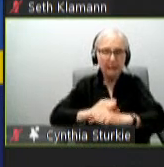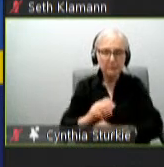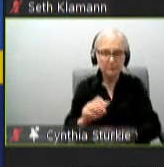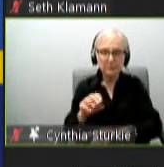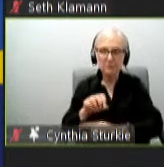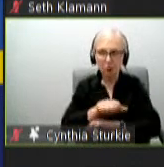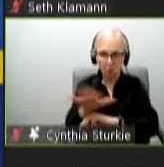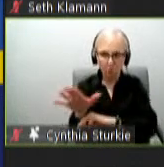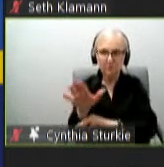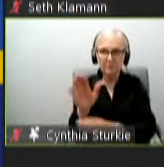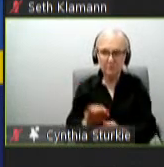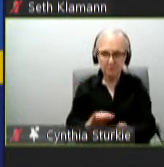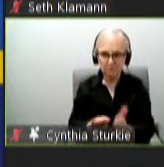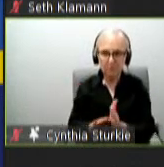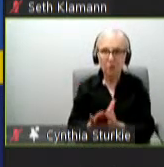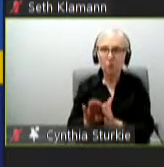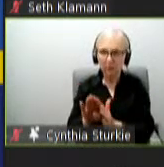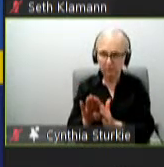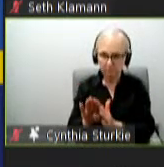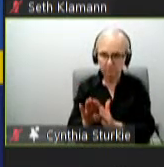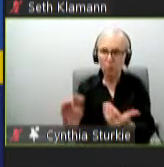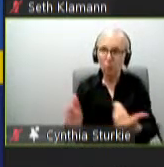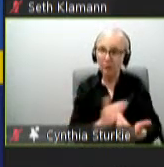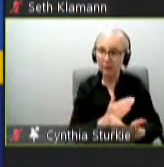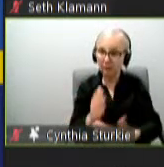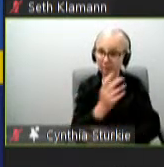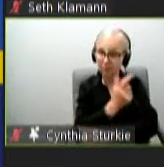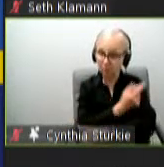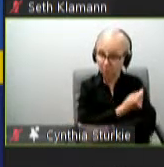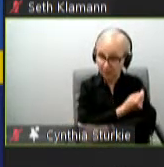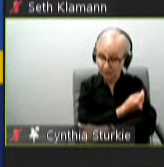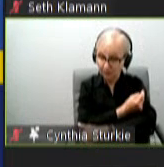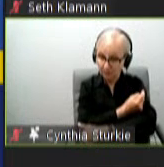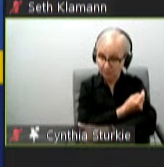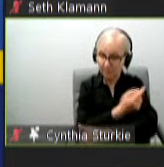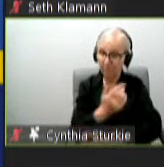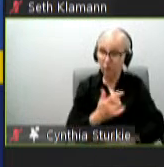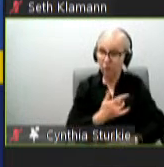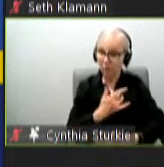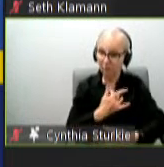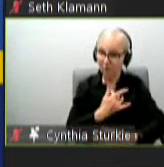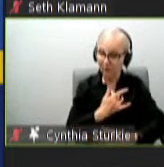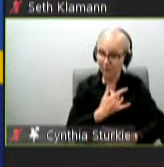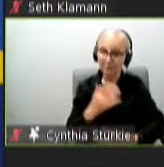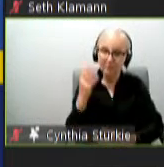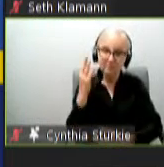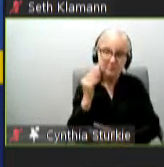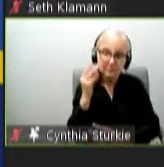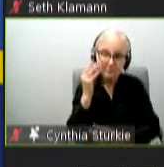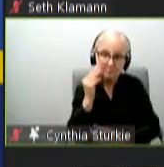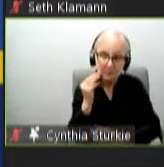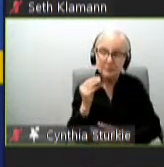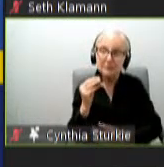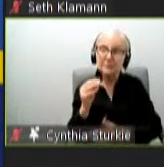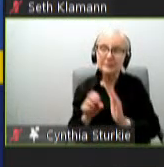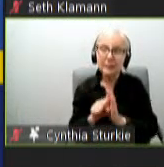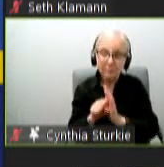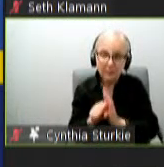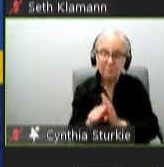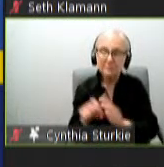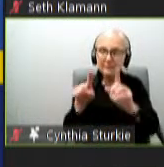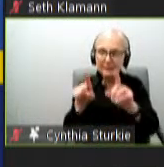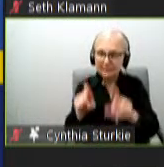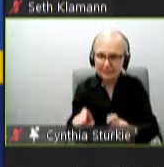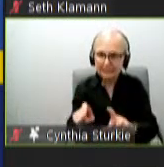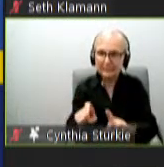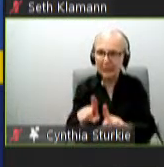upwards. Anyone, regardless of their vaccination status, though, if they are experiencing symptoms, should get tested as soon as possible and